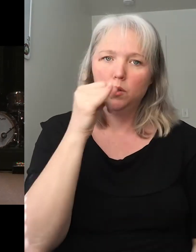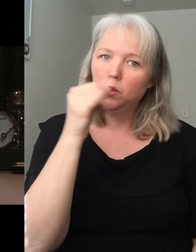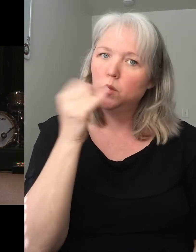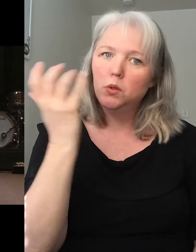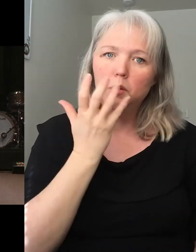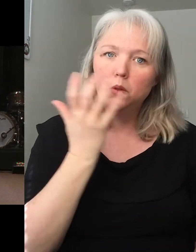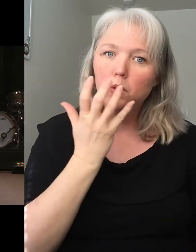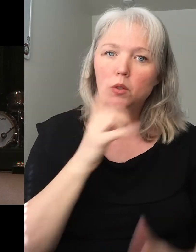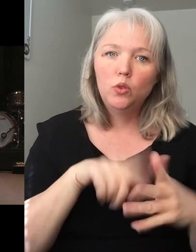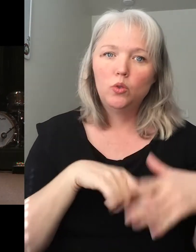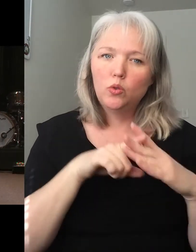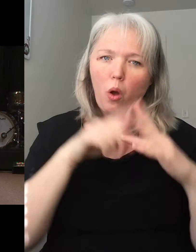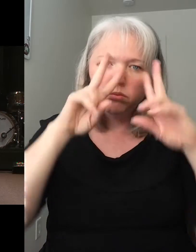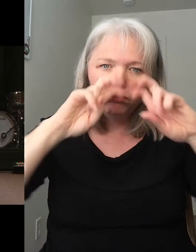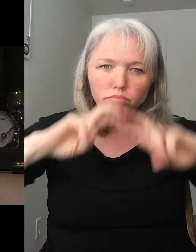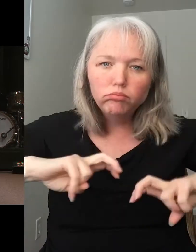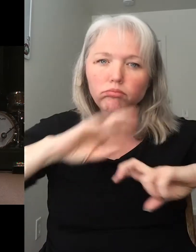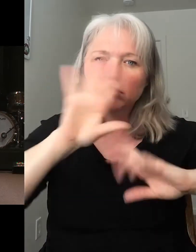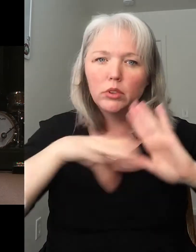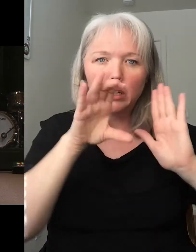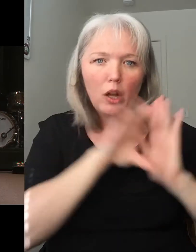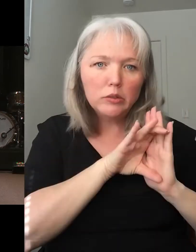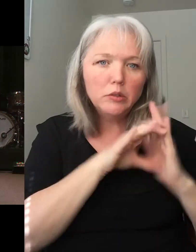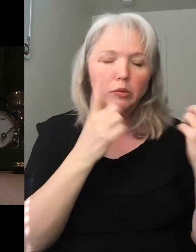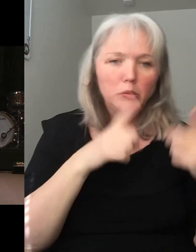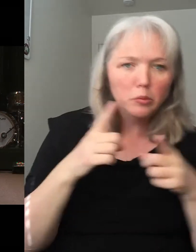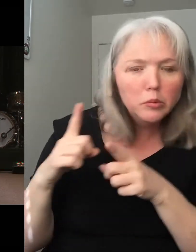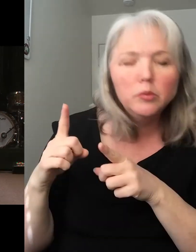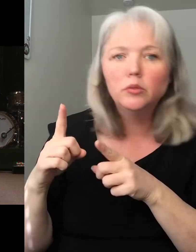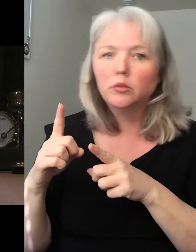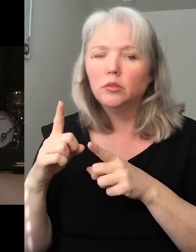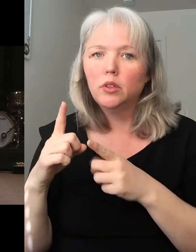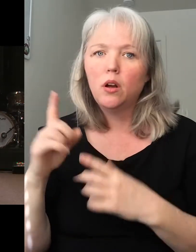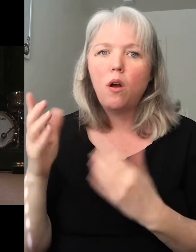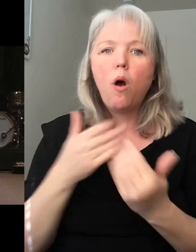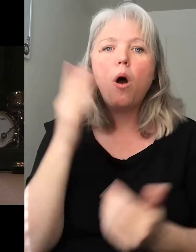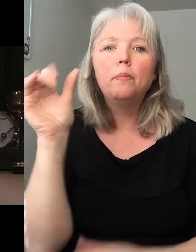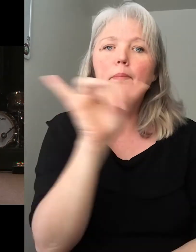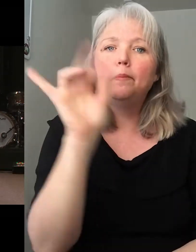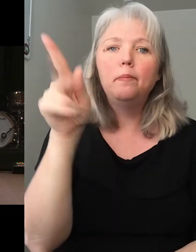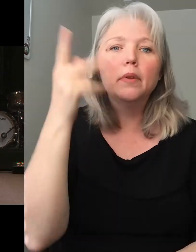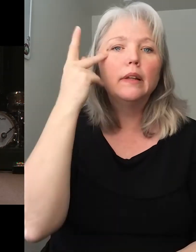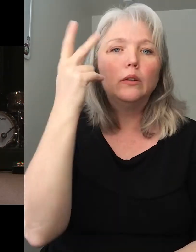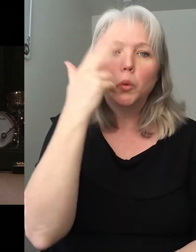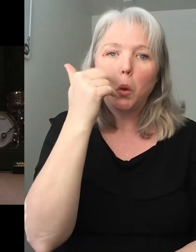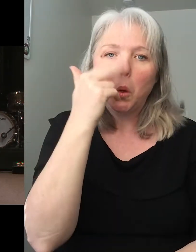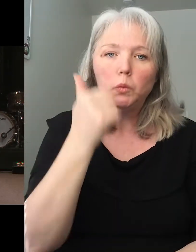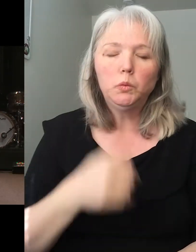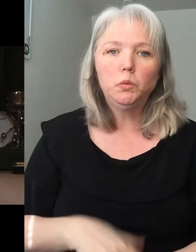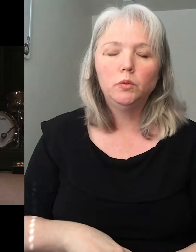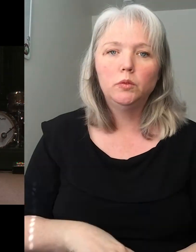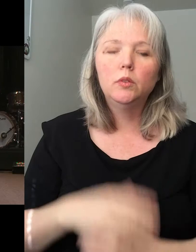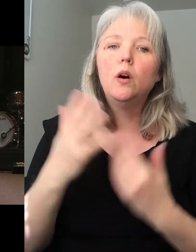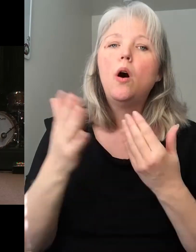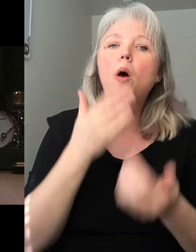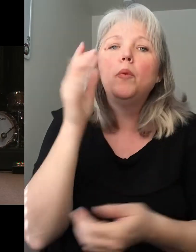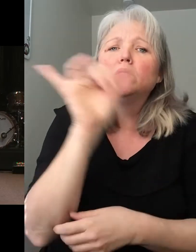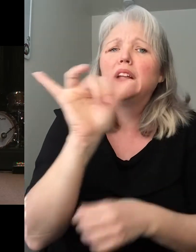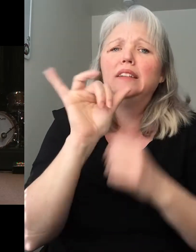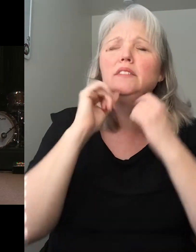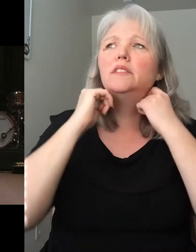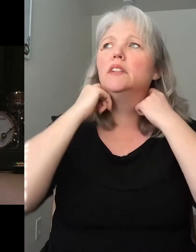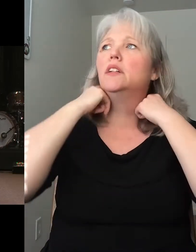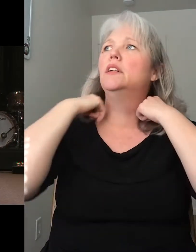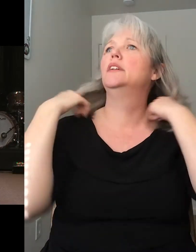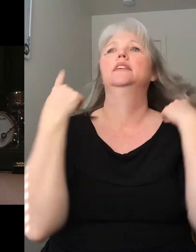story. When you start looking at the characters in it and what's going on, it's almost like a political cartoon. Or it's almost